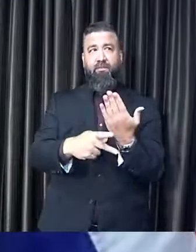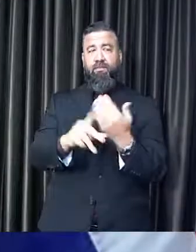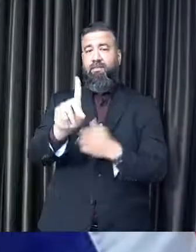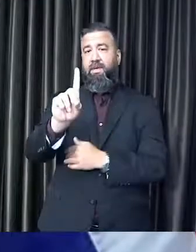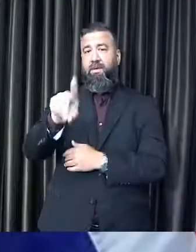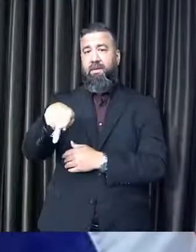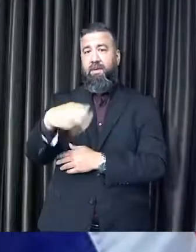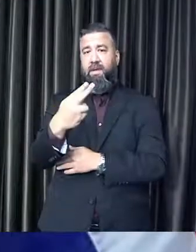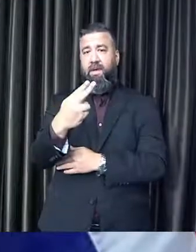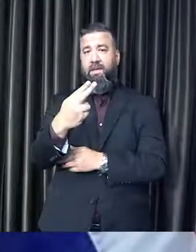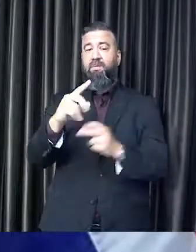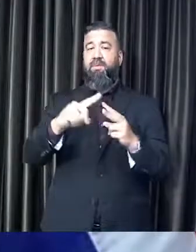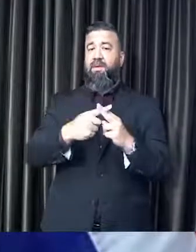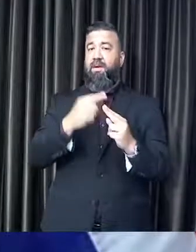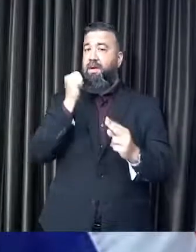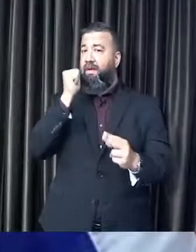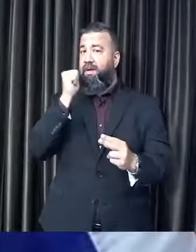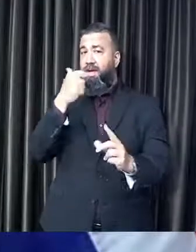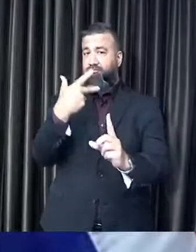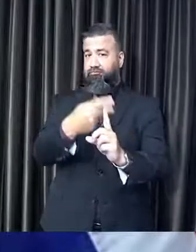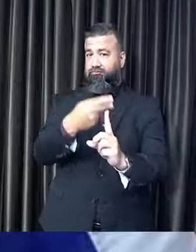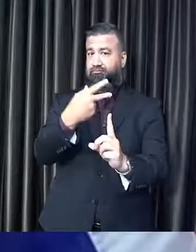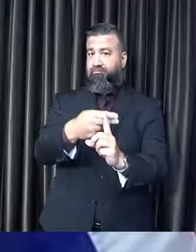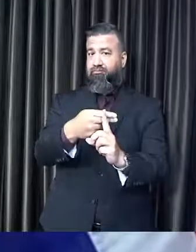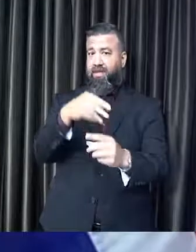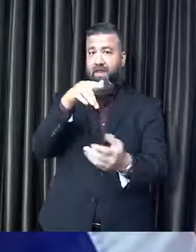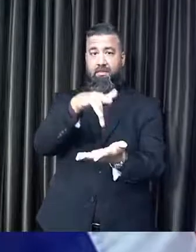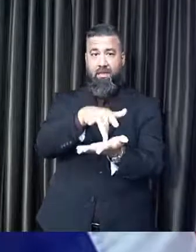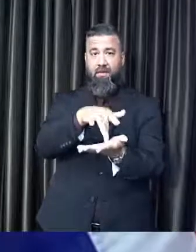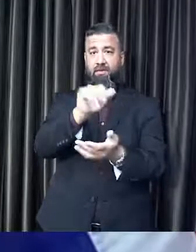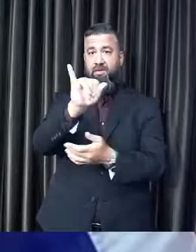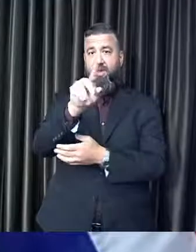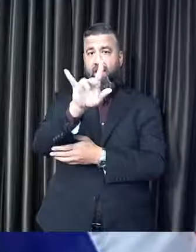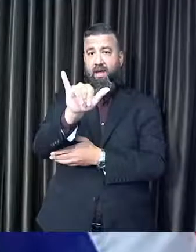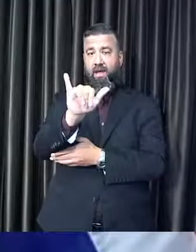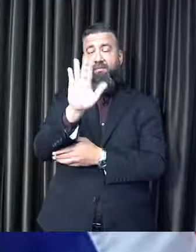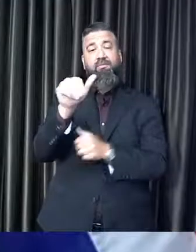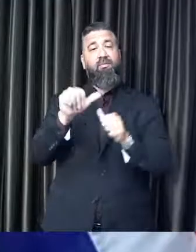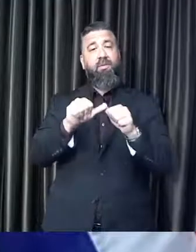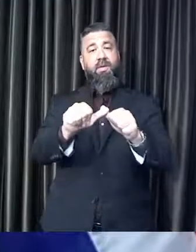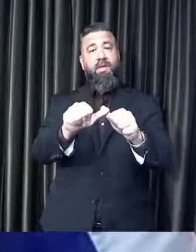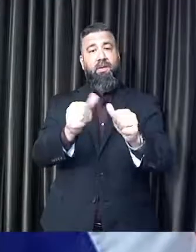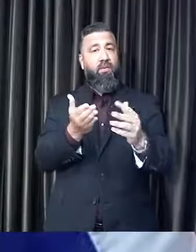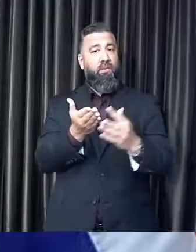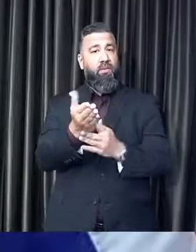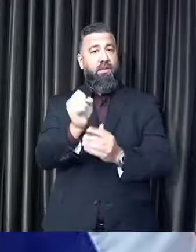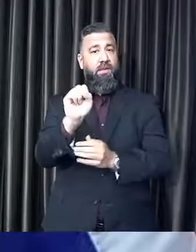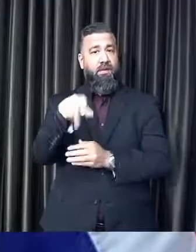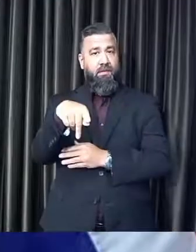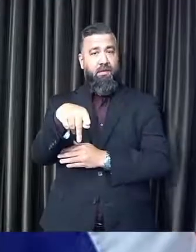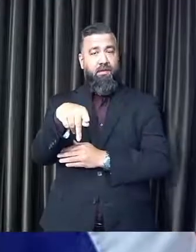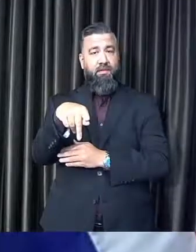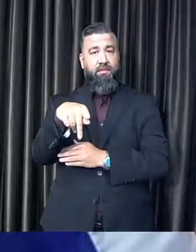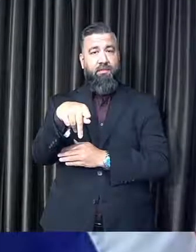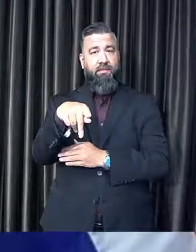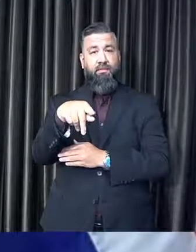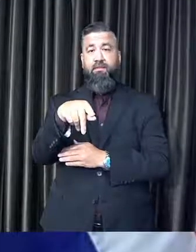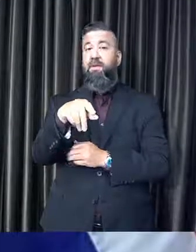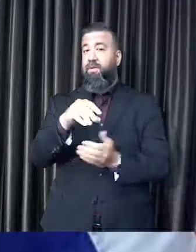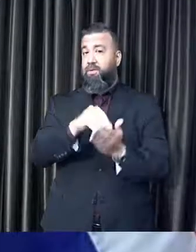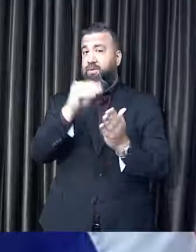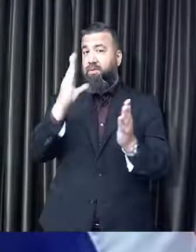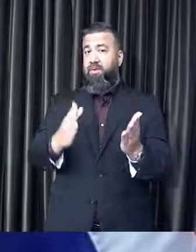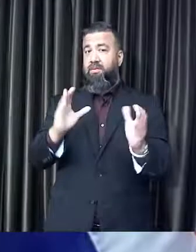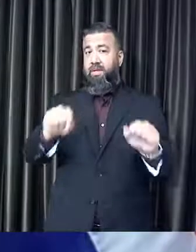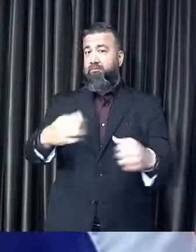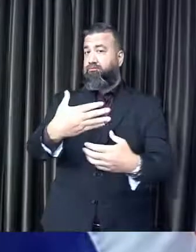school immunizations and vaccinations in mid-July that will continue into September. Eligible students can receive